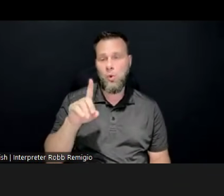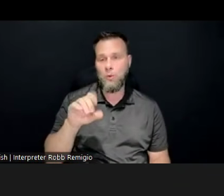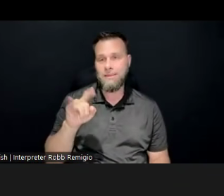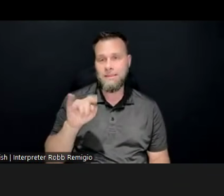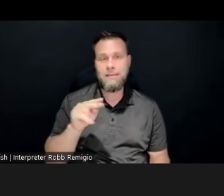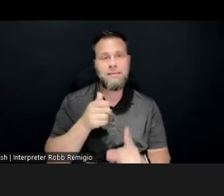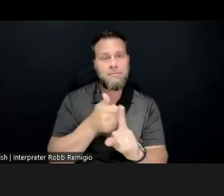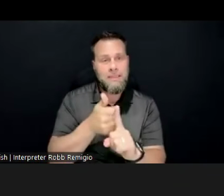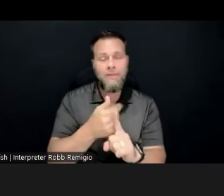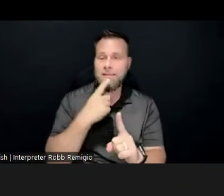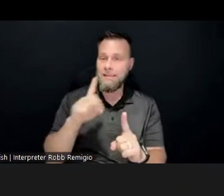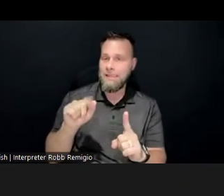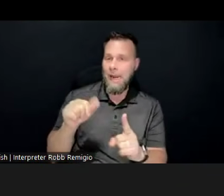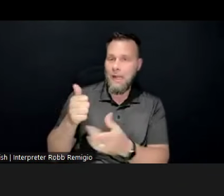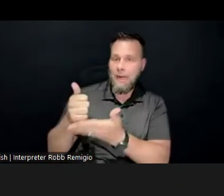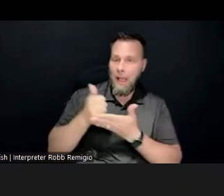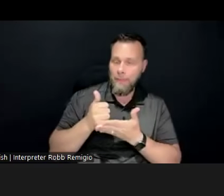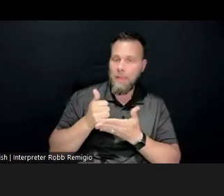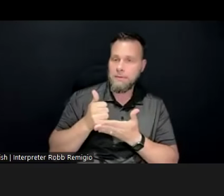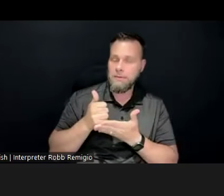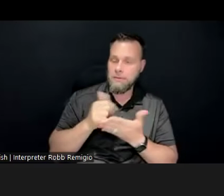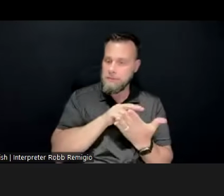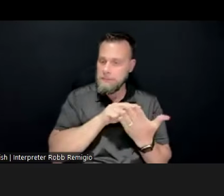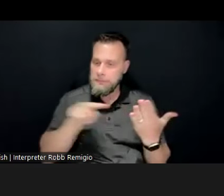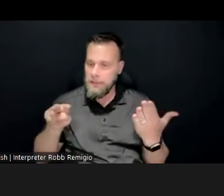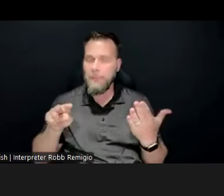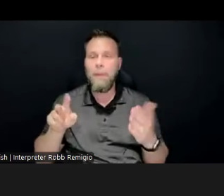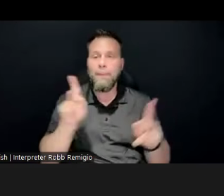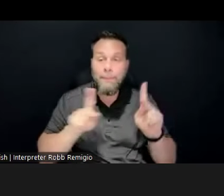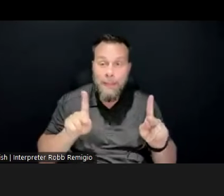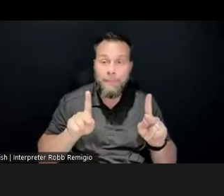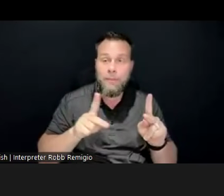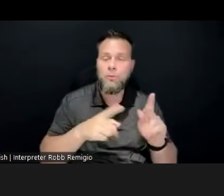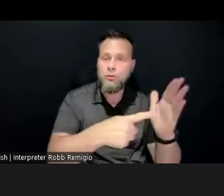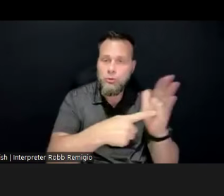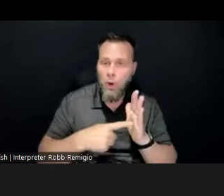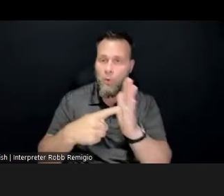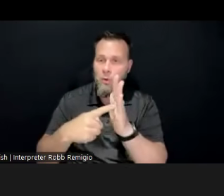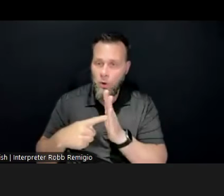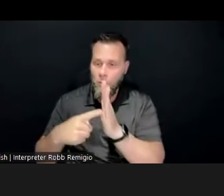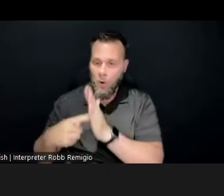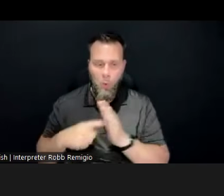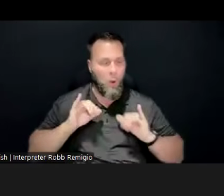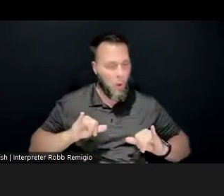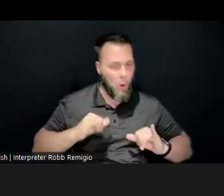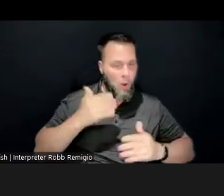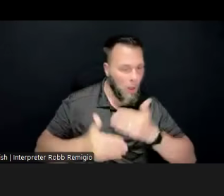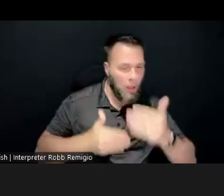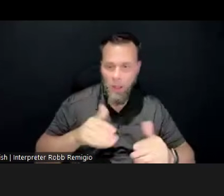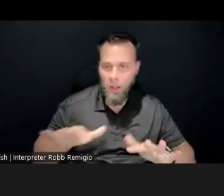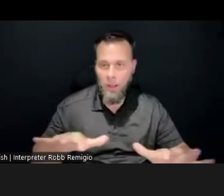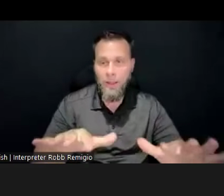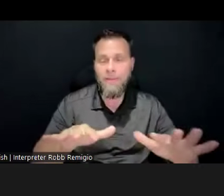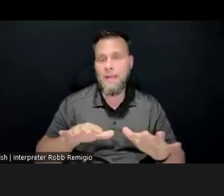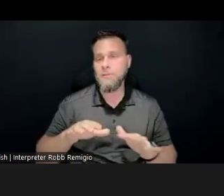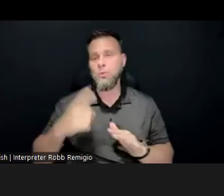may point the way, but people show us where to go. And I think just hearing what was shared really gives us a good example of that. But it's one example